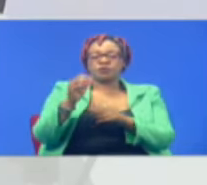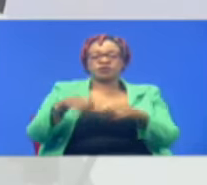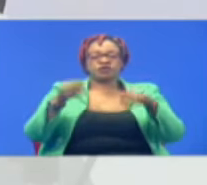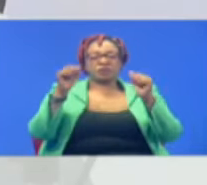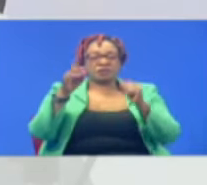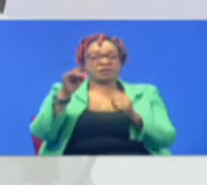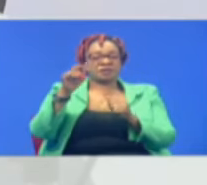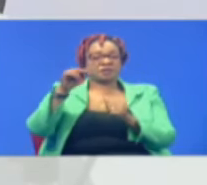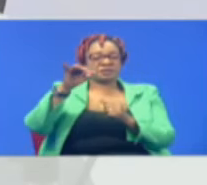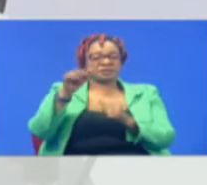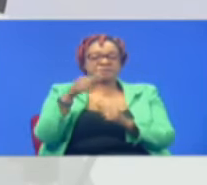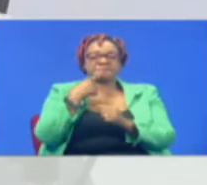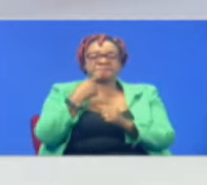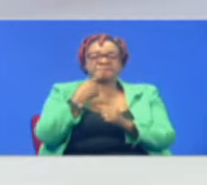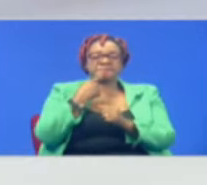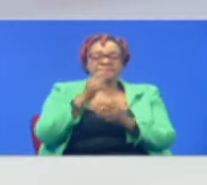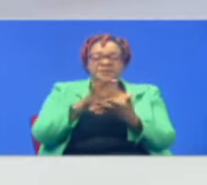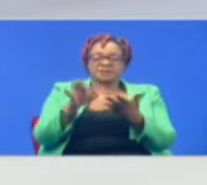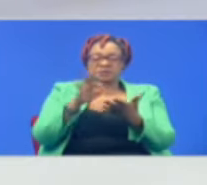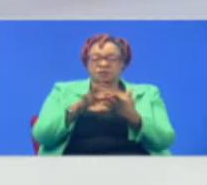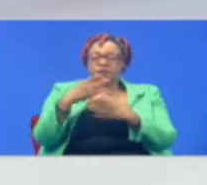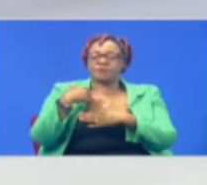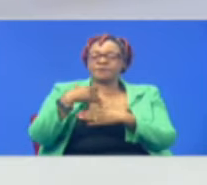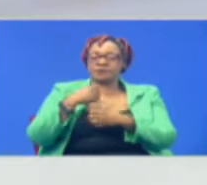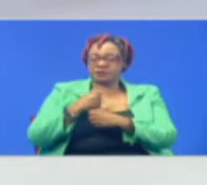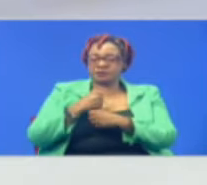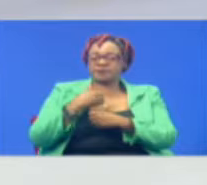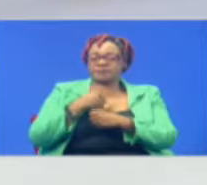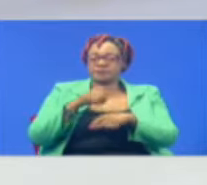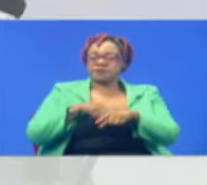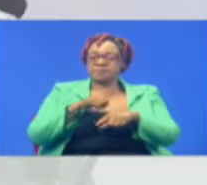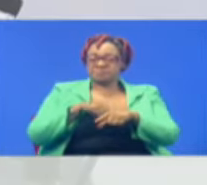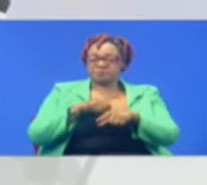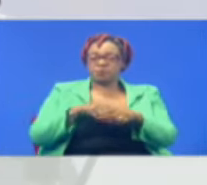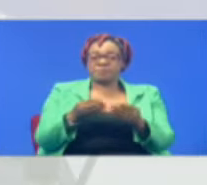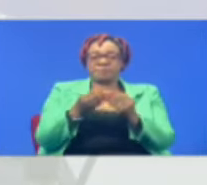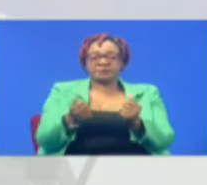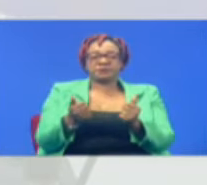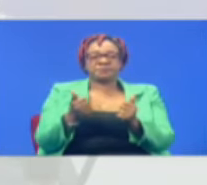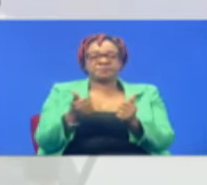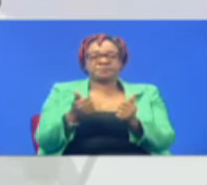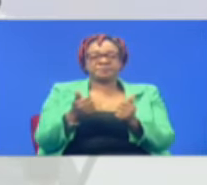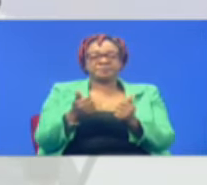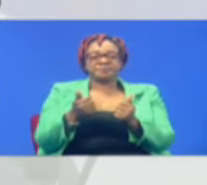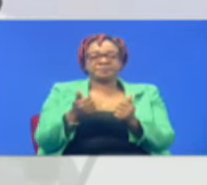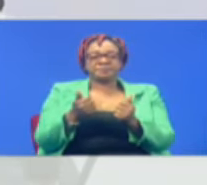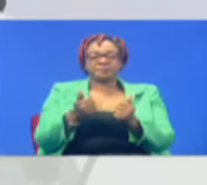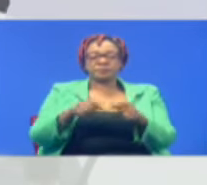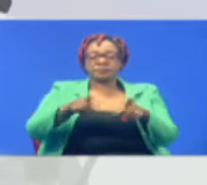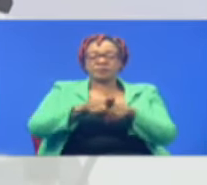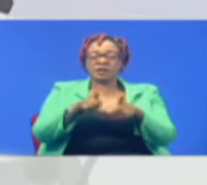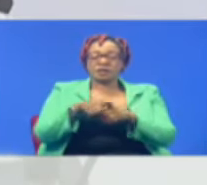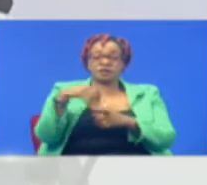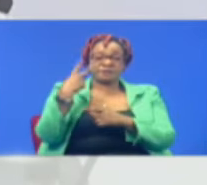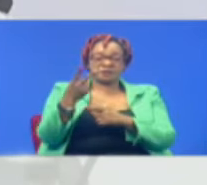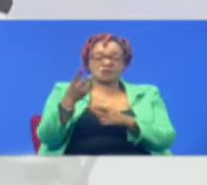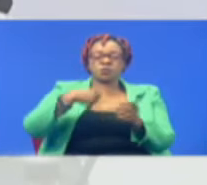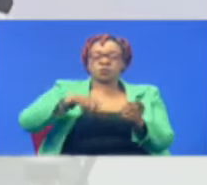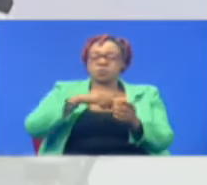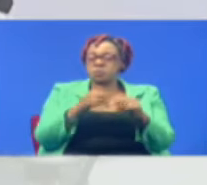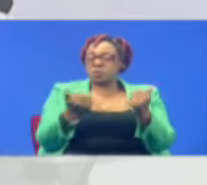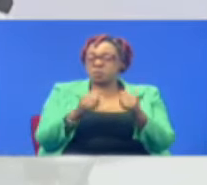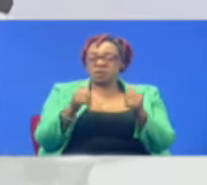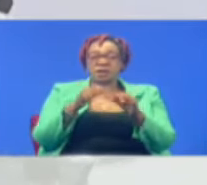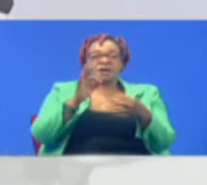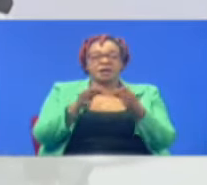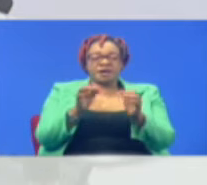says the Secretariat is confident timelines will be met. We are on course, as you have seen. If we will be able to